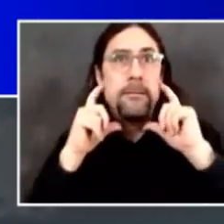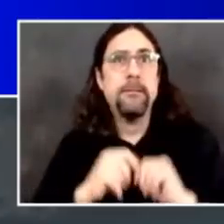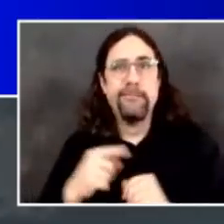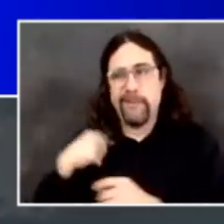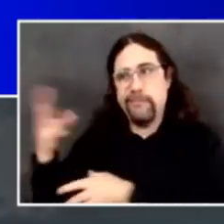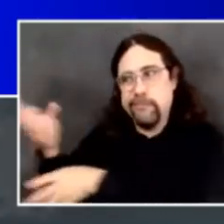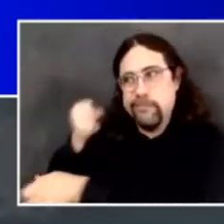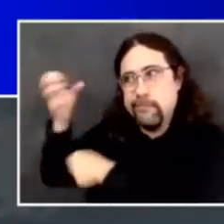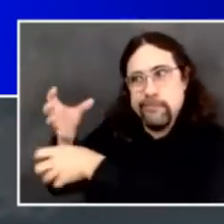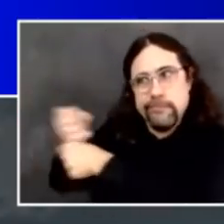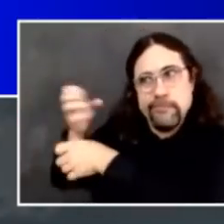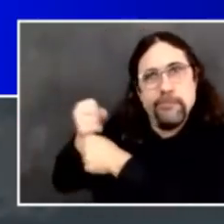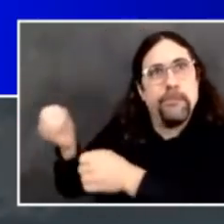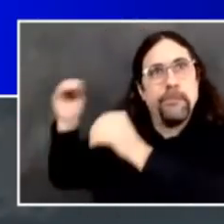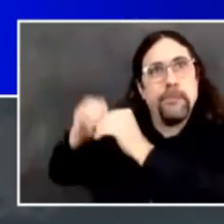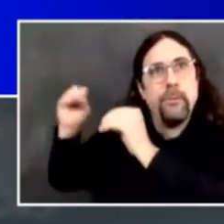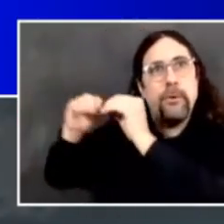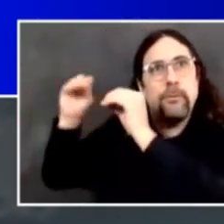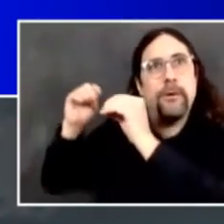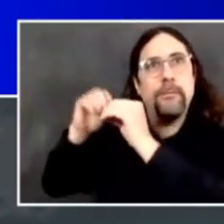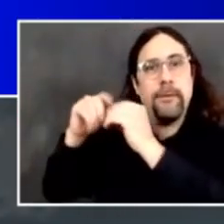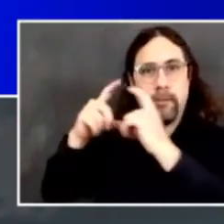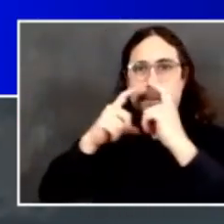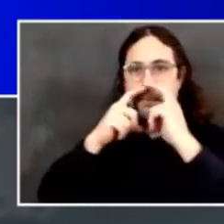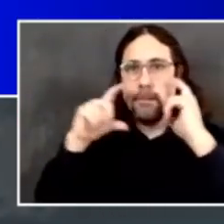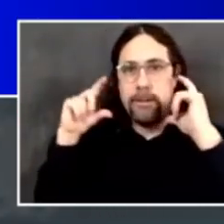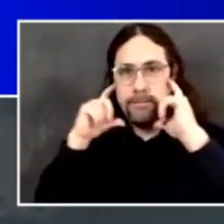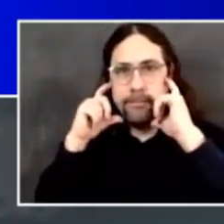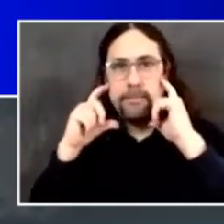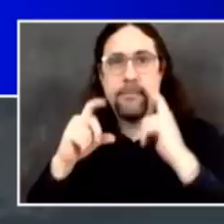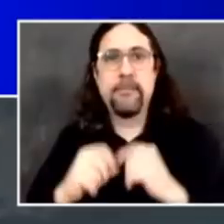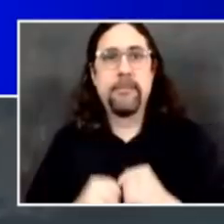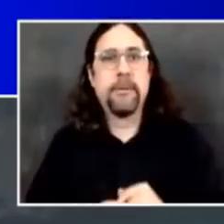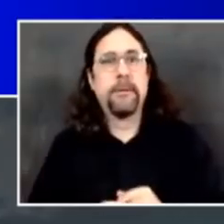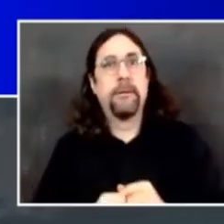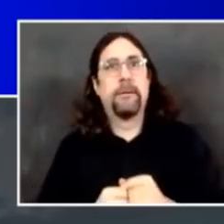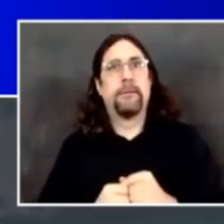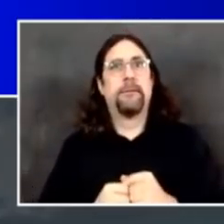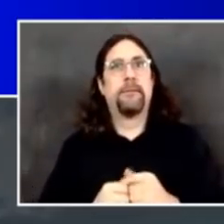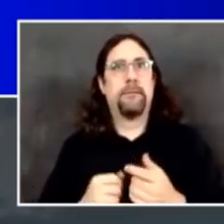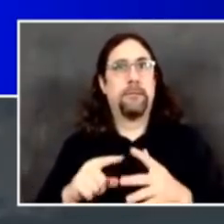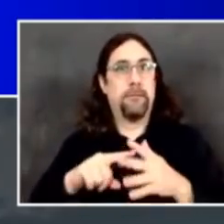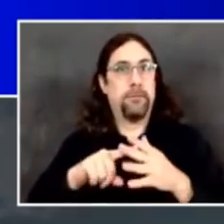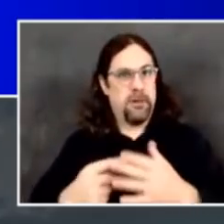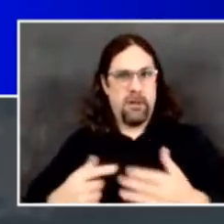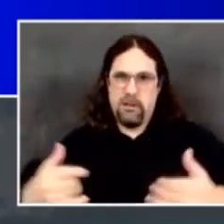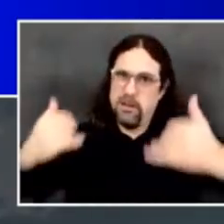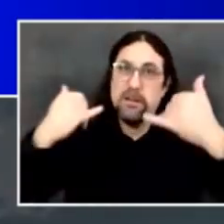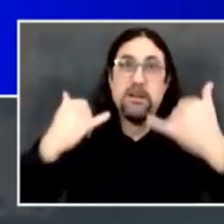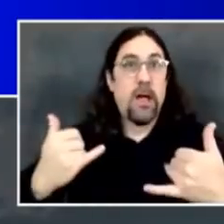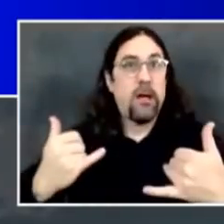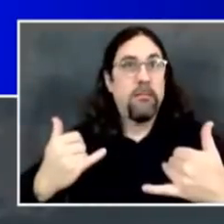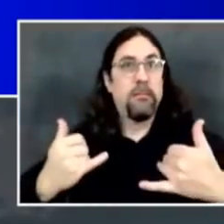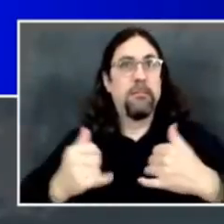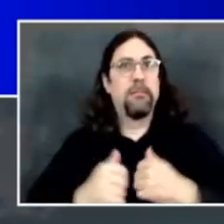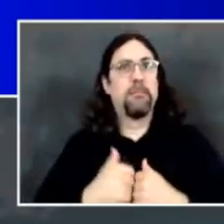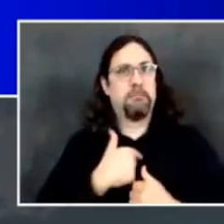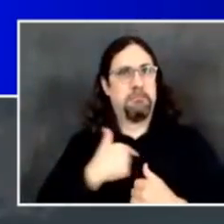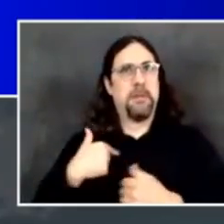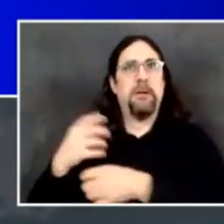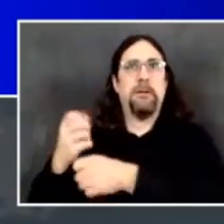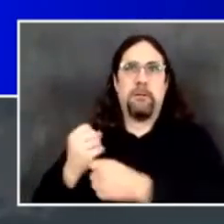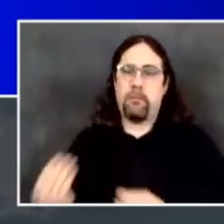a plan, and it will take effect starting immediately to distribute 7.5 million